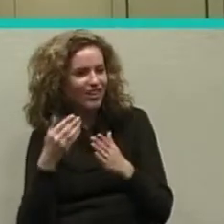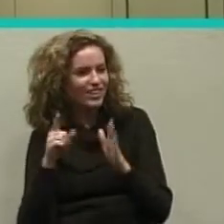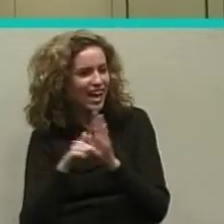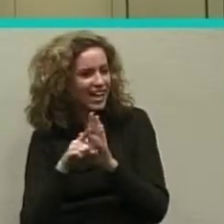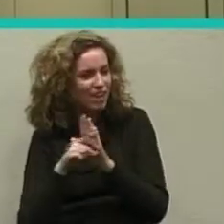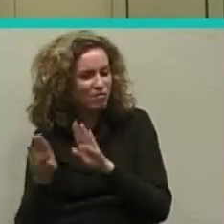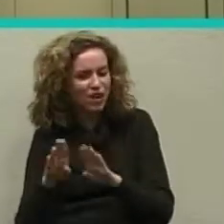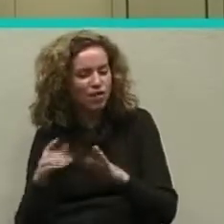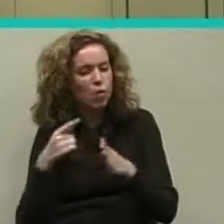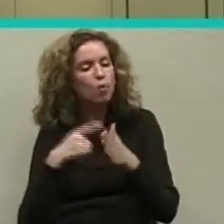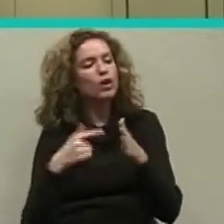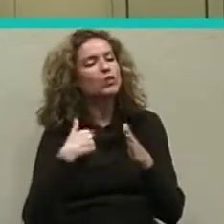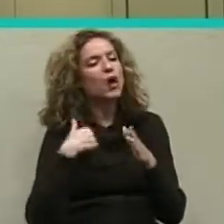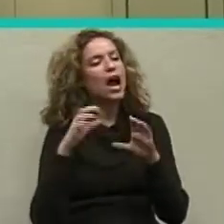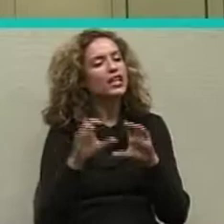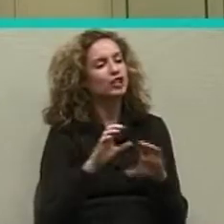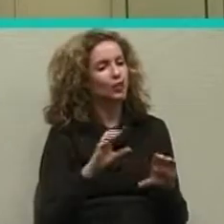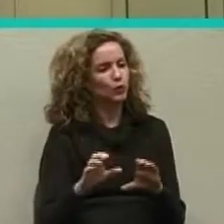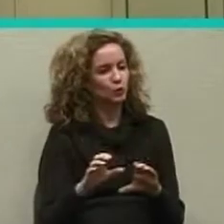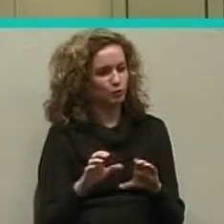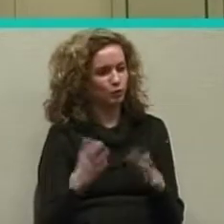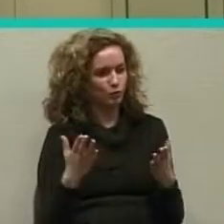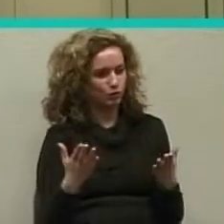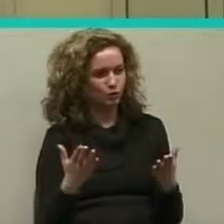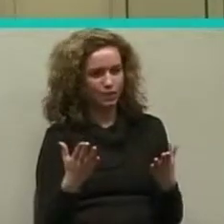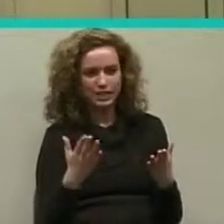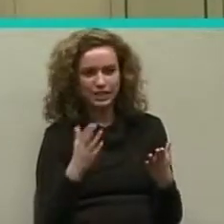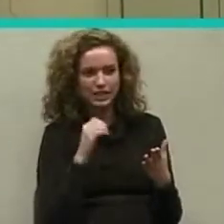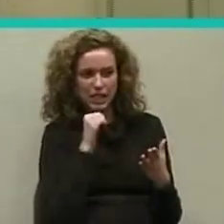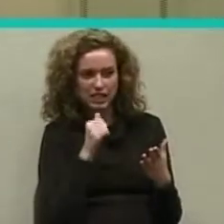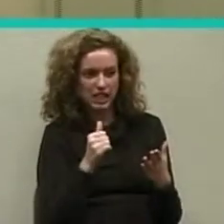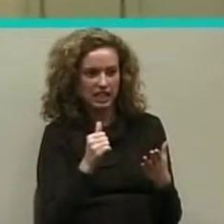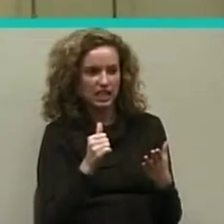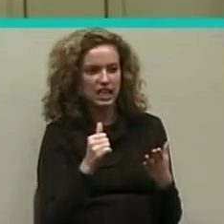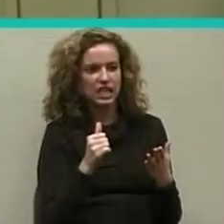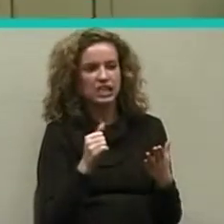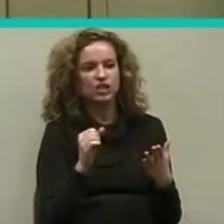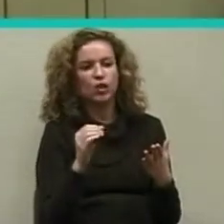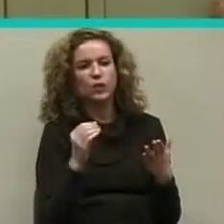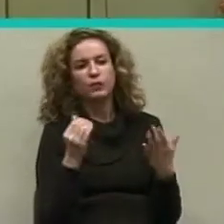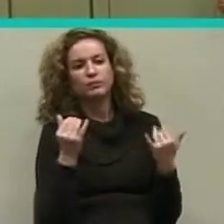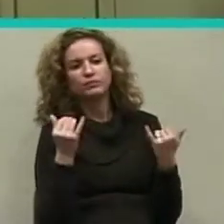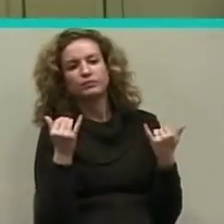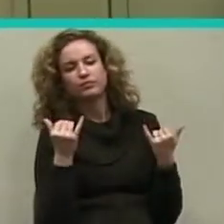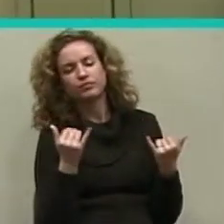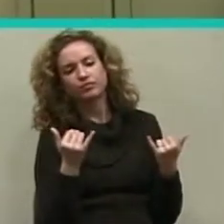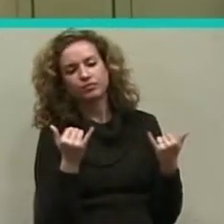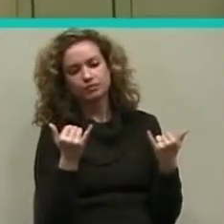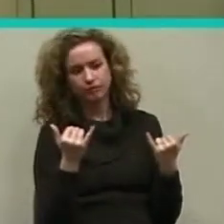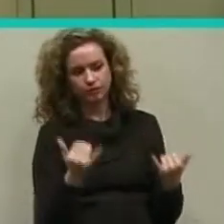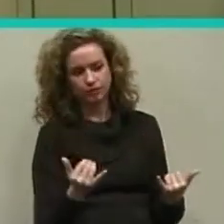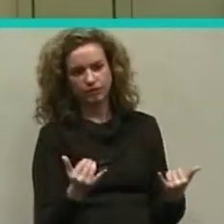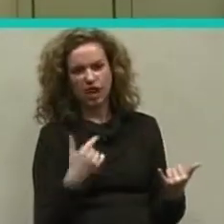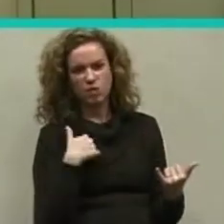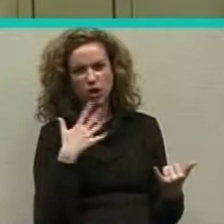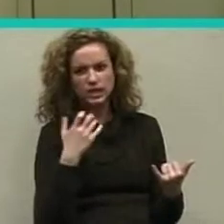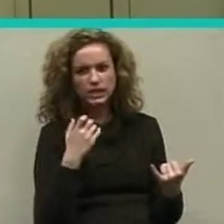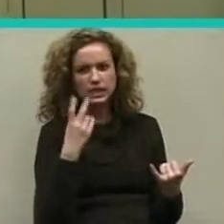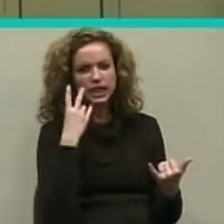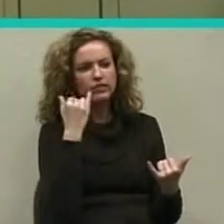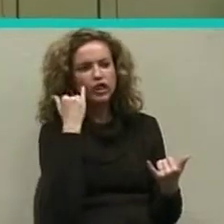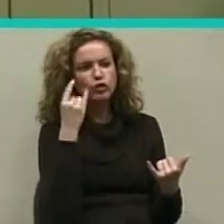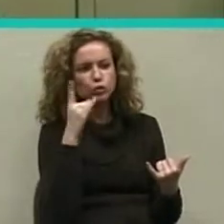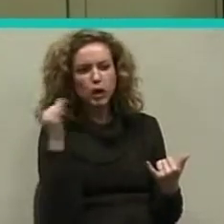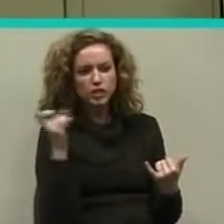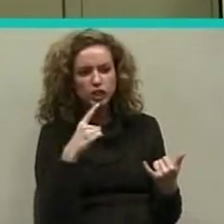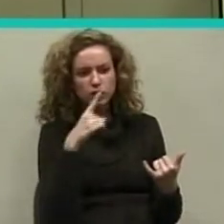Okay, how am I going to do this differently? All right. Now, let me stop and see what questions there are, because I want to shift gears on you a little